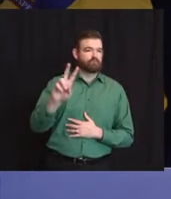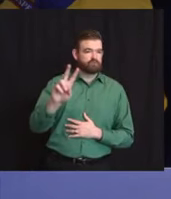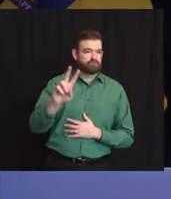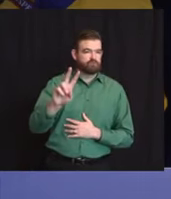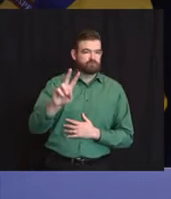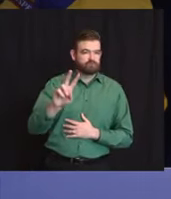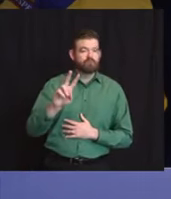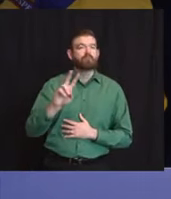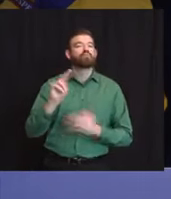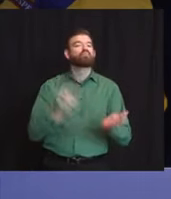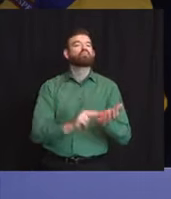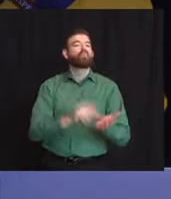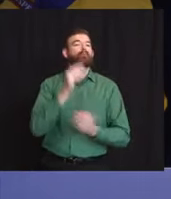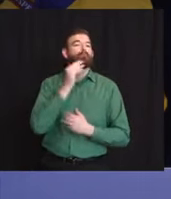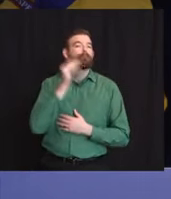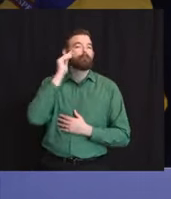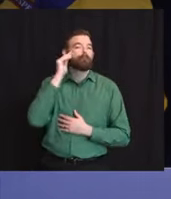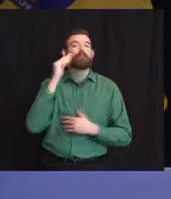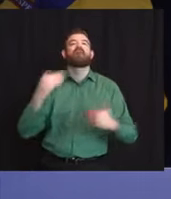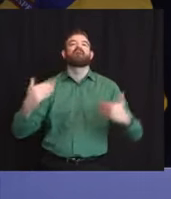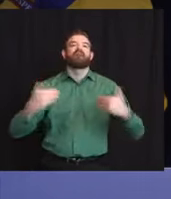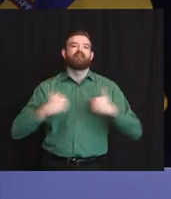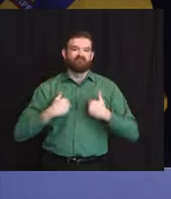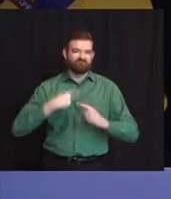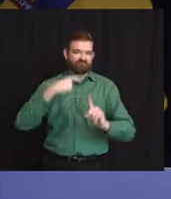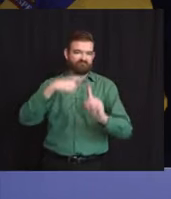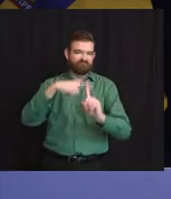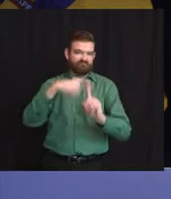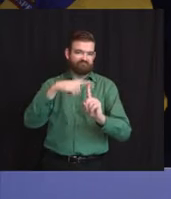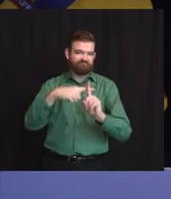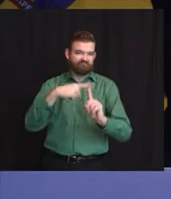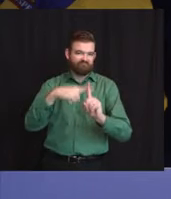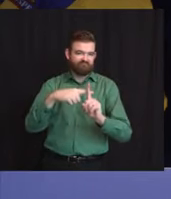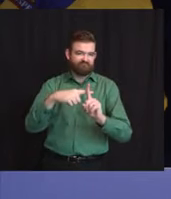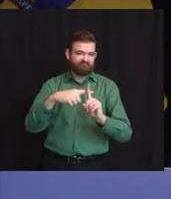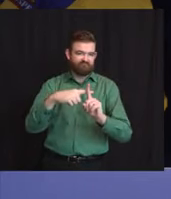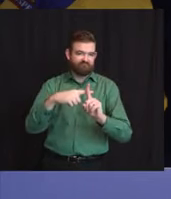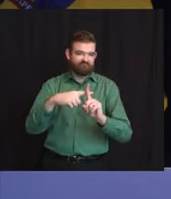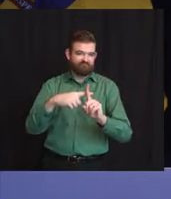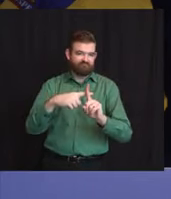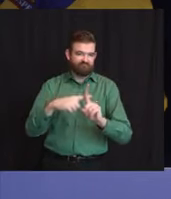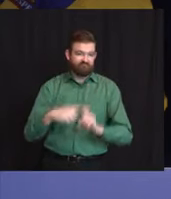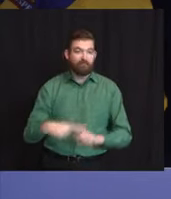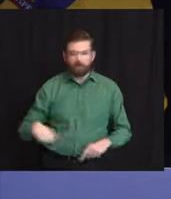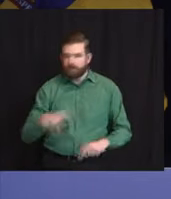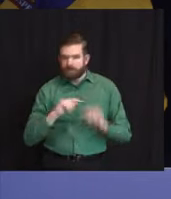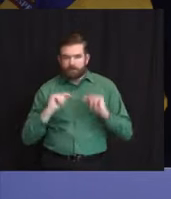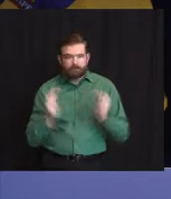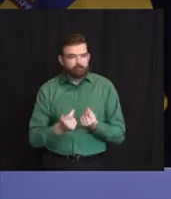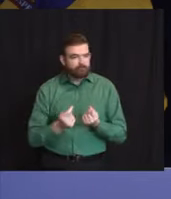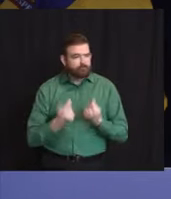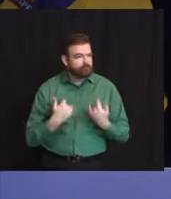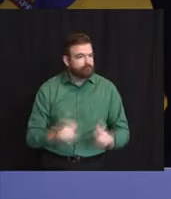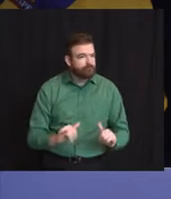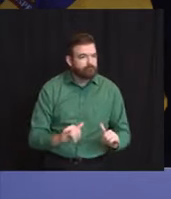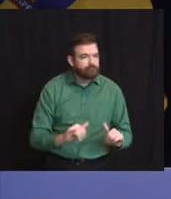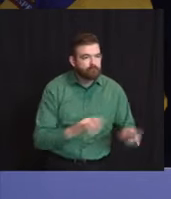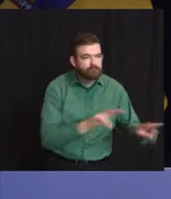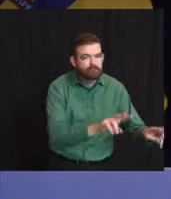COVID-19 cases. Our survey teams are continuing to inspect long-term care facilities. The team has conducted